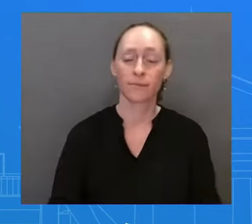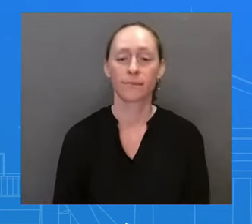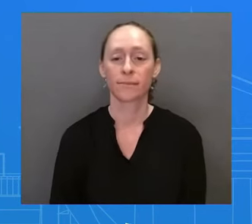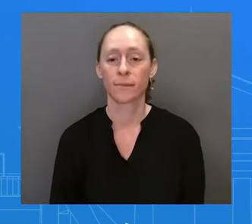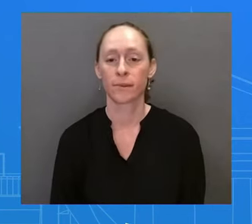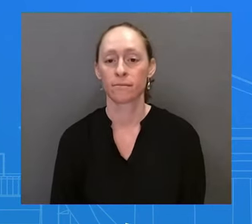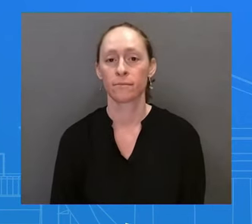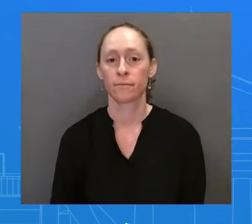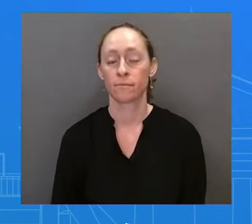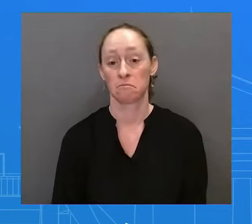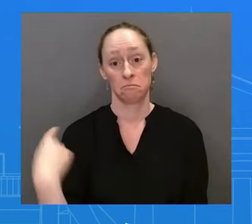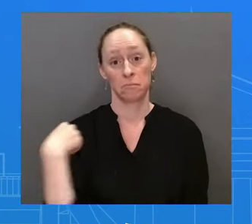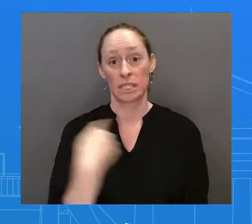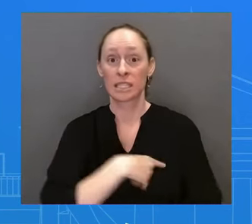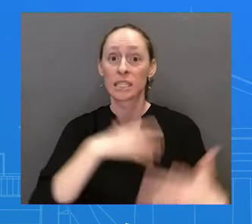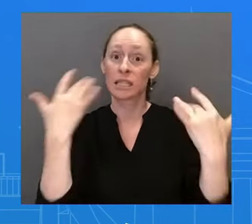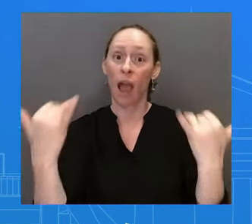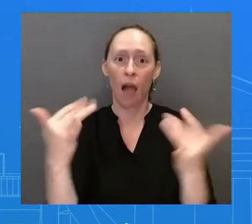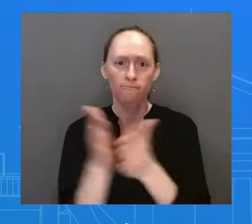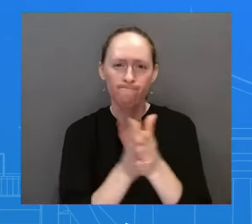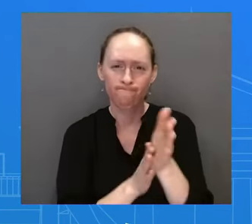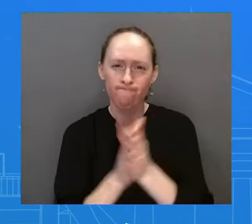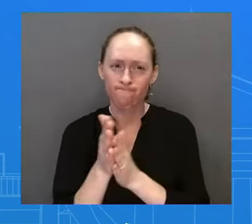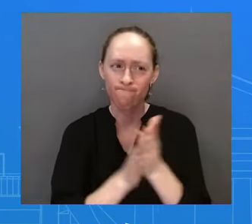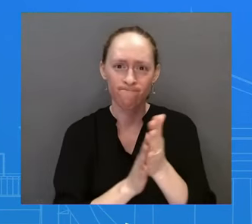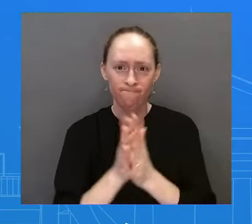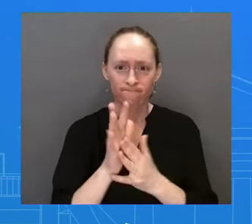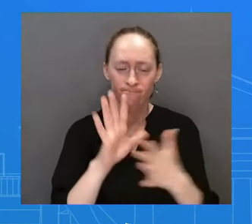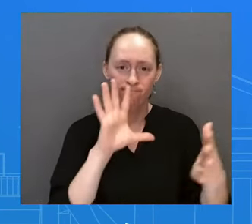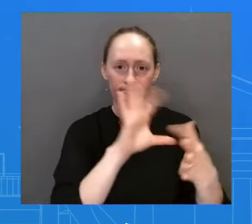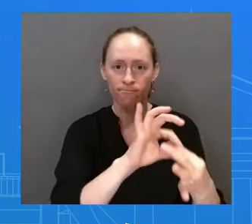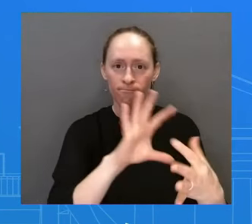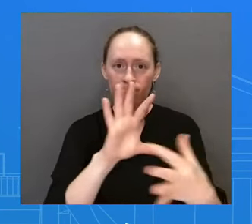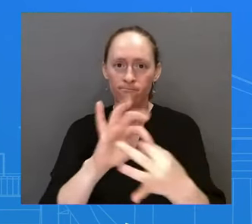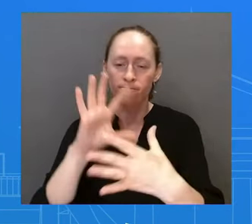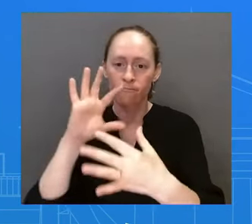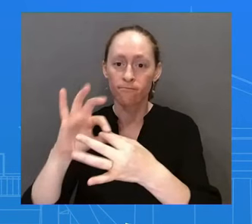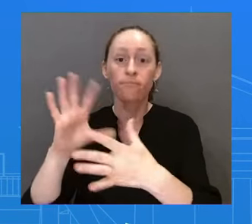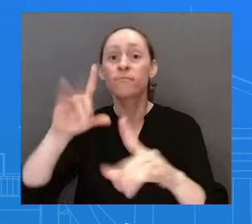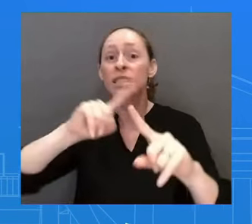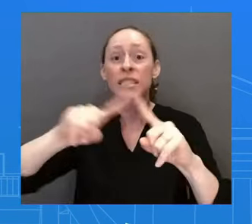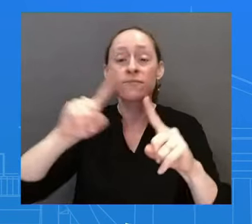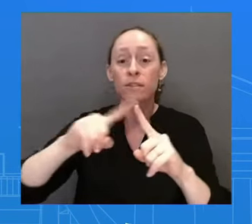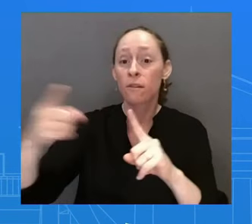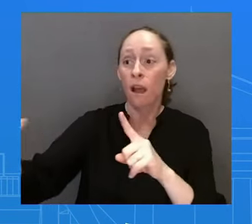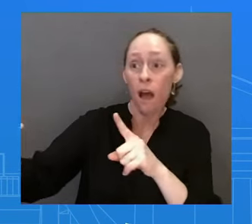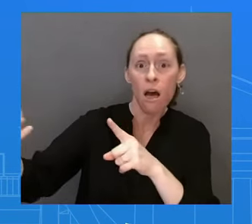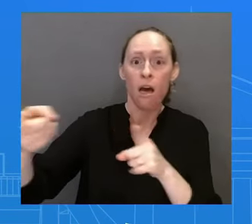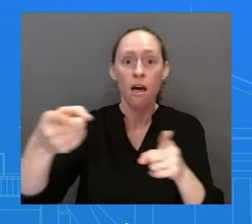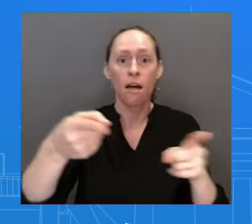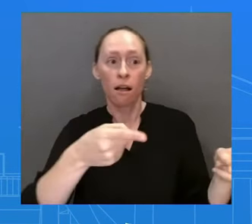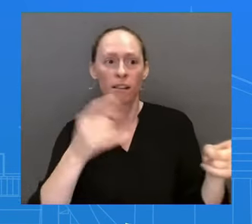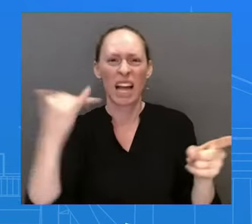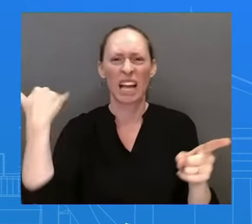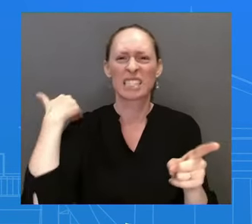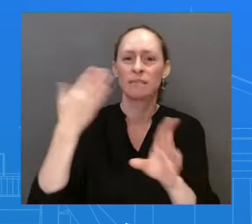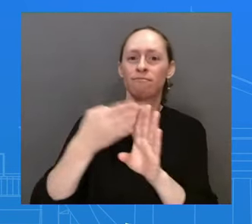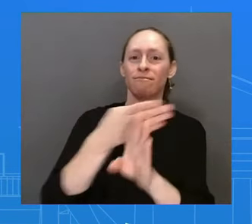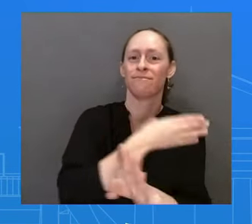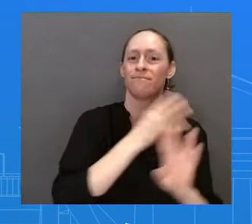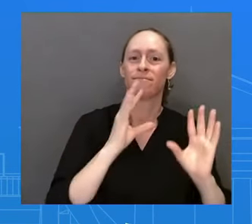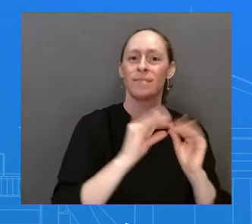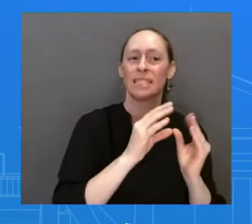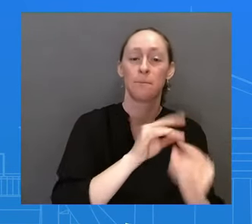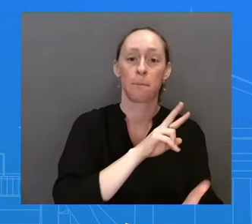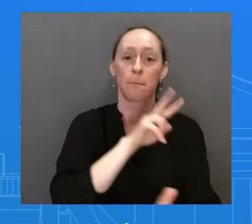December. And as you heard him say many times, he does plan to visit the continent. I just don't have anything on the schedule right now to